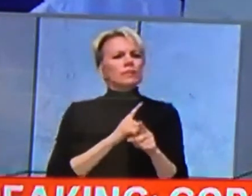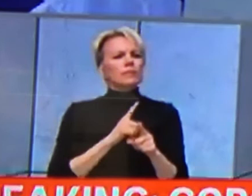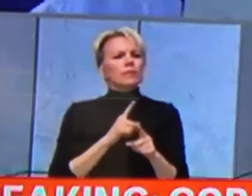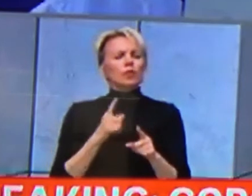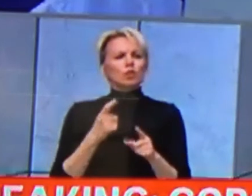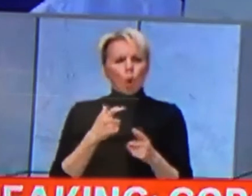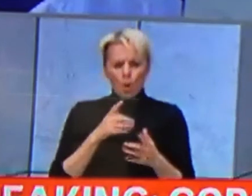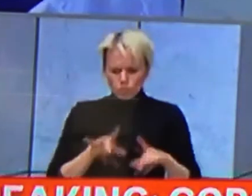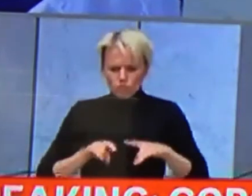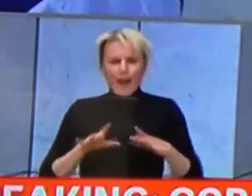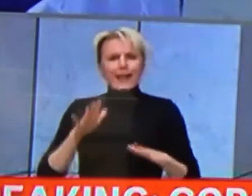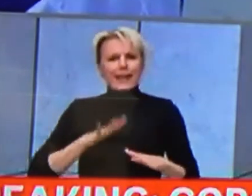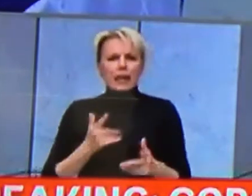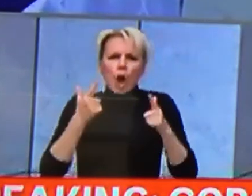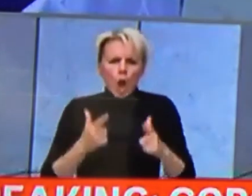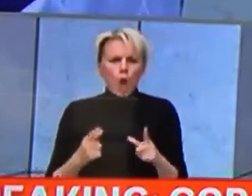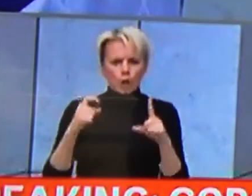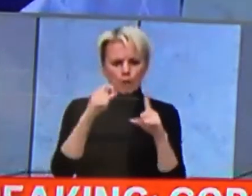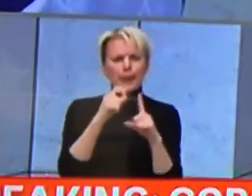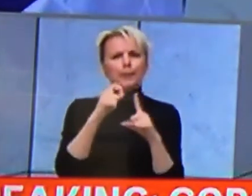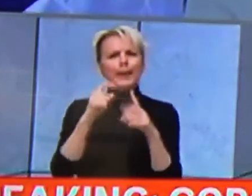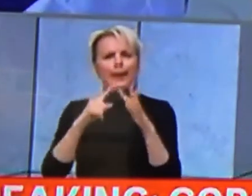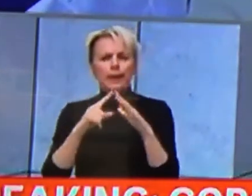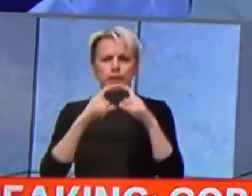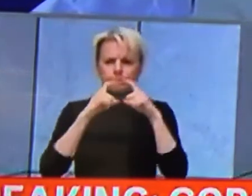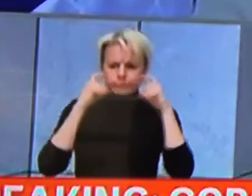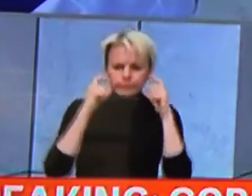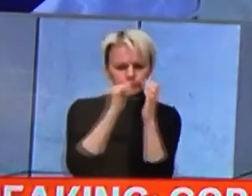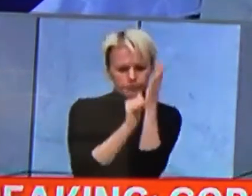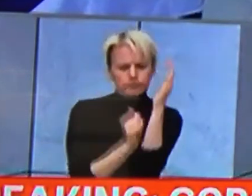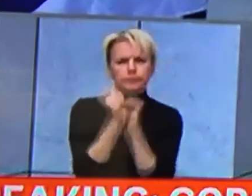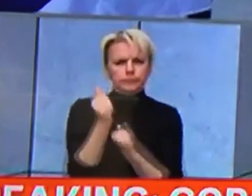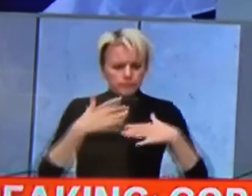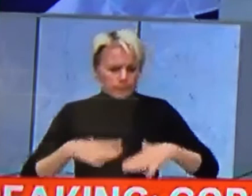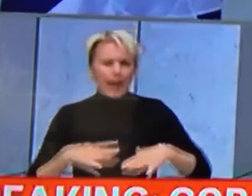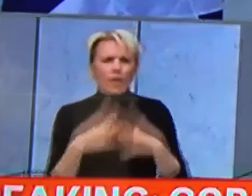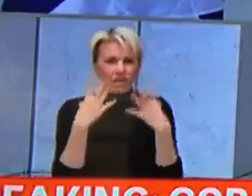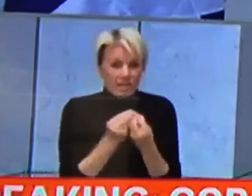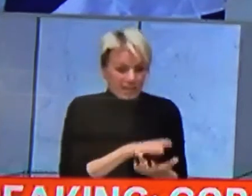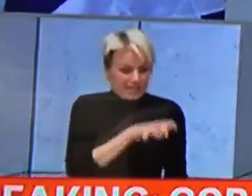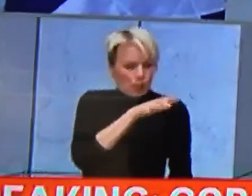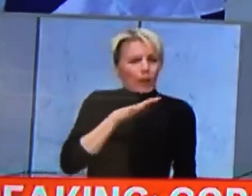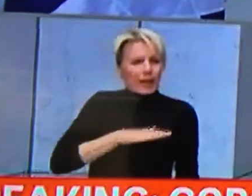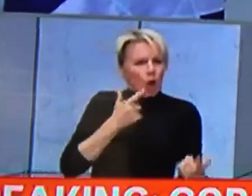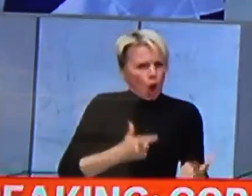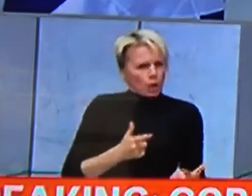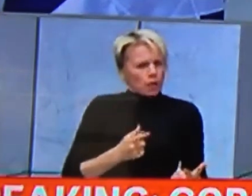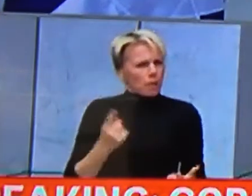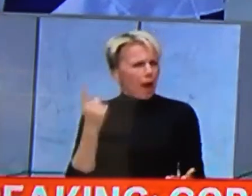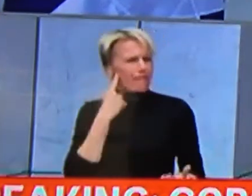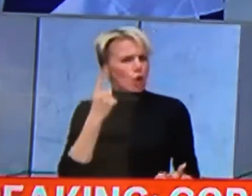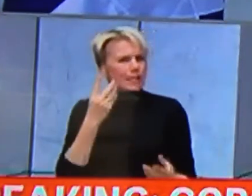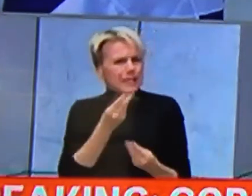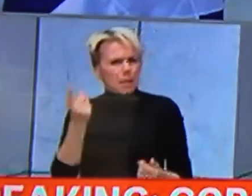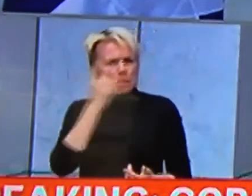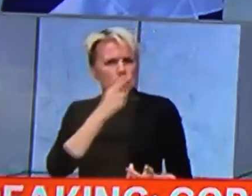PPE and other medical equipment amid these reports that it's being exported potentially or taken out of the country. Are you aware of this being an ongoing issue? I know